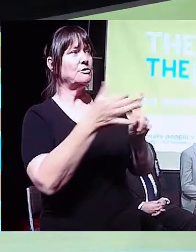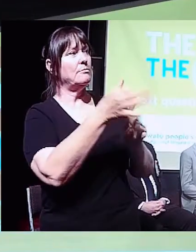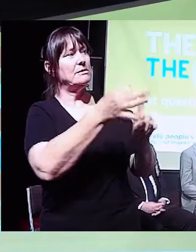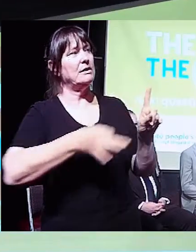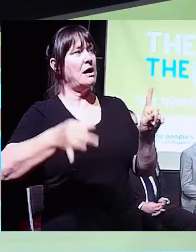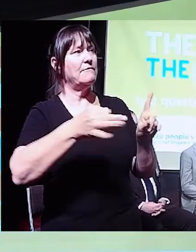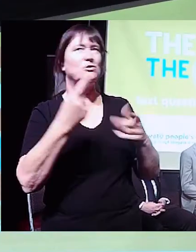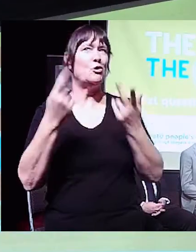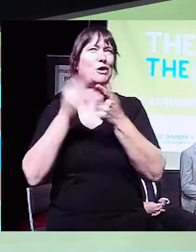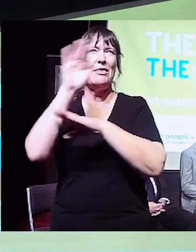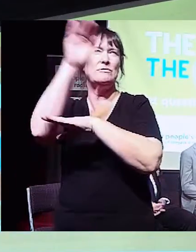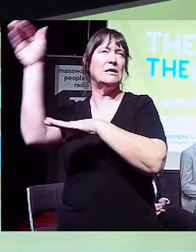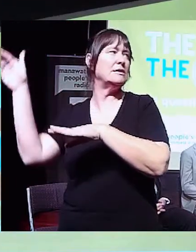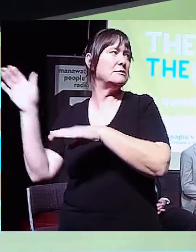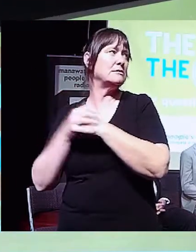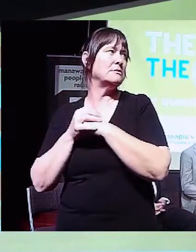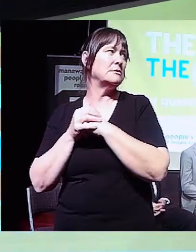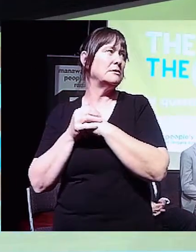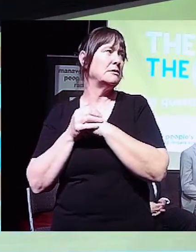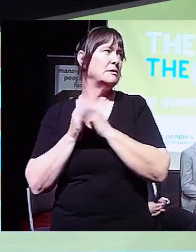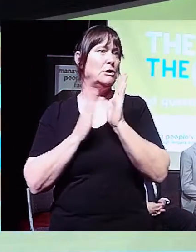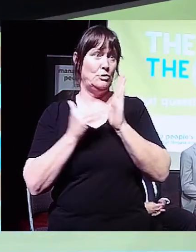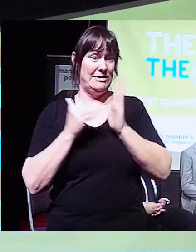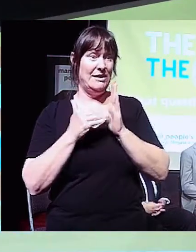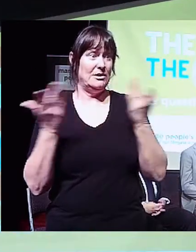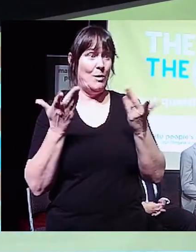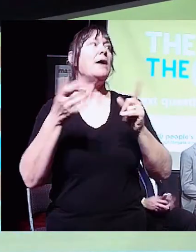and not to other places, because New Zealand, Aotearoa, is in the